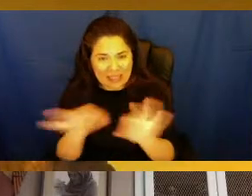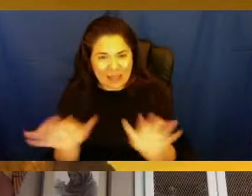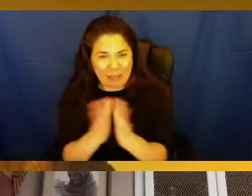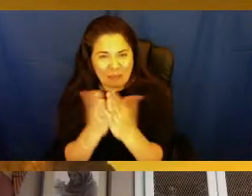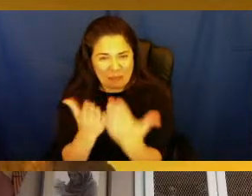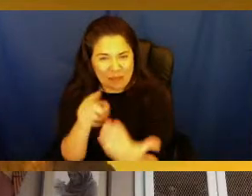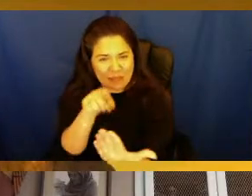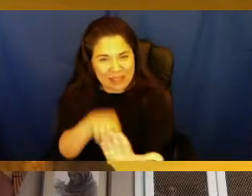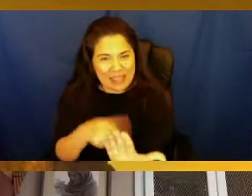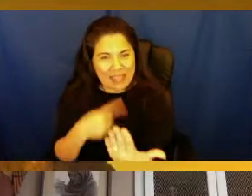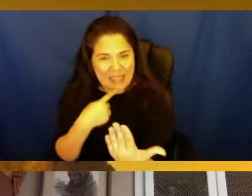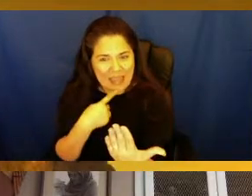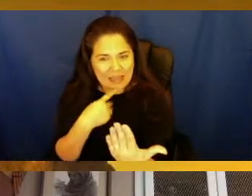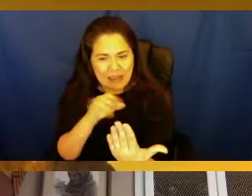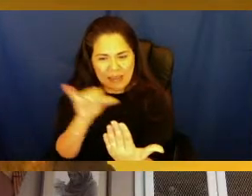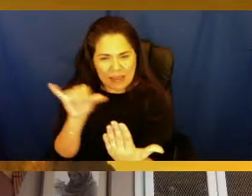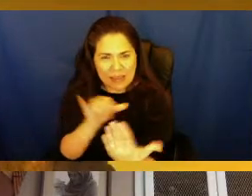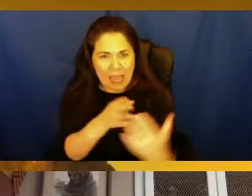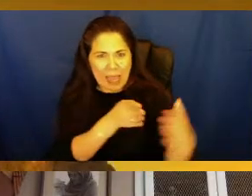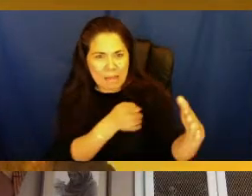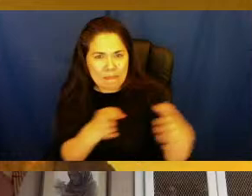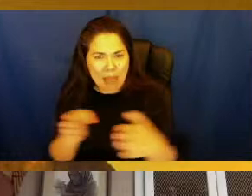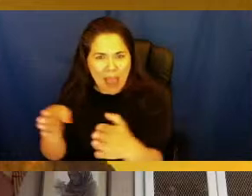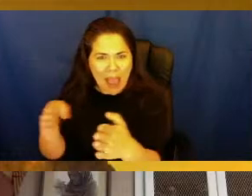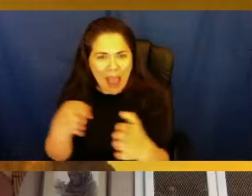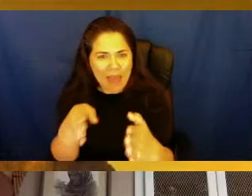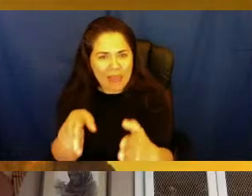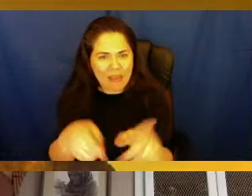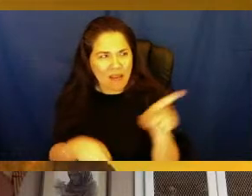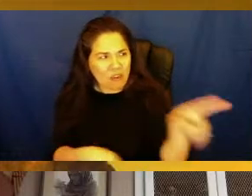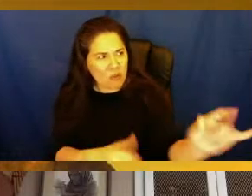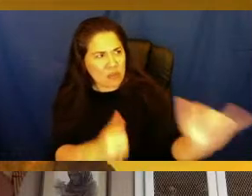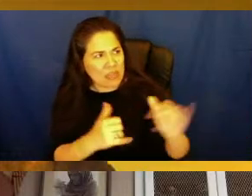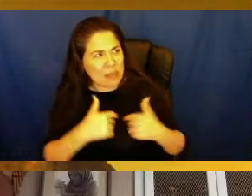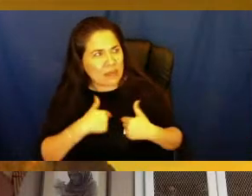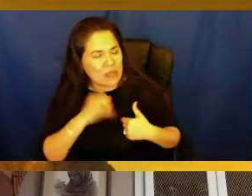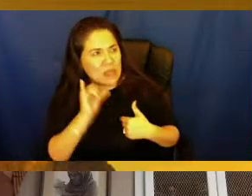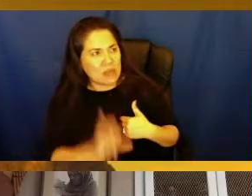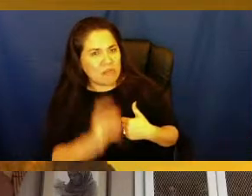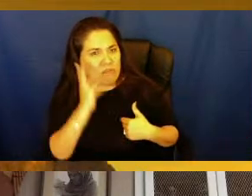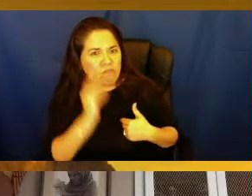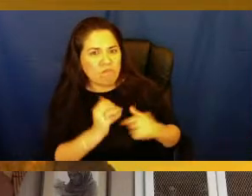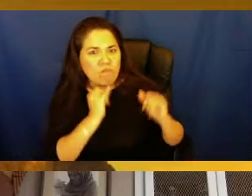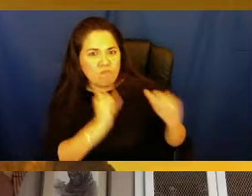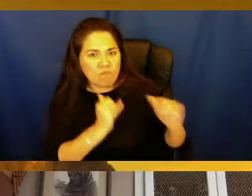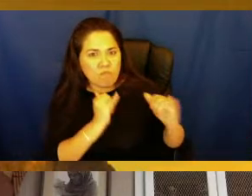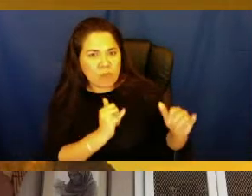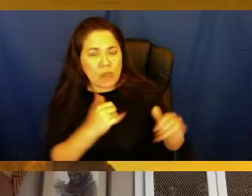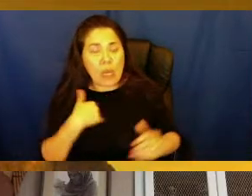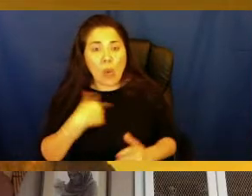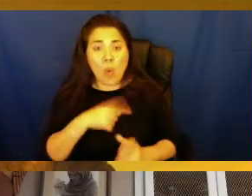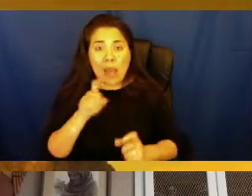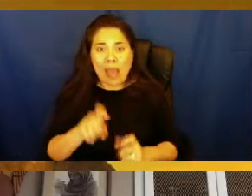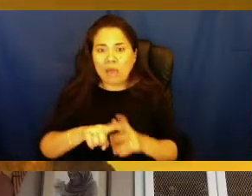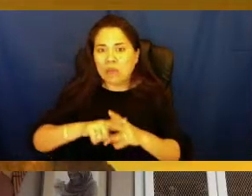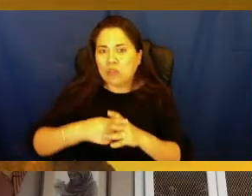the same road. So I think that if we start like trying to